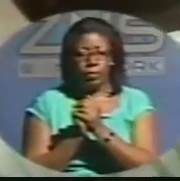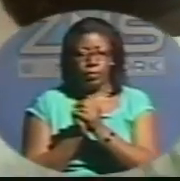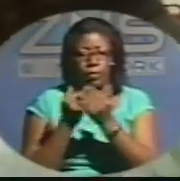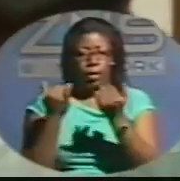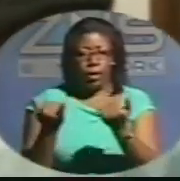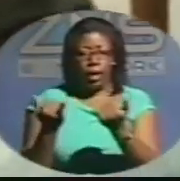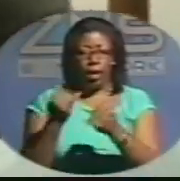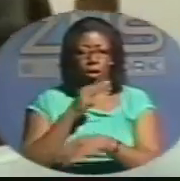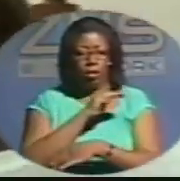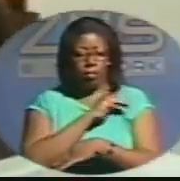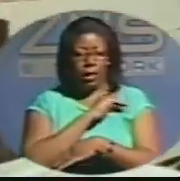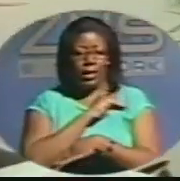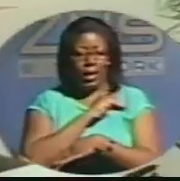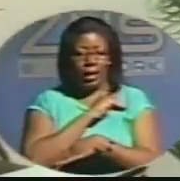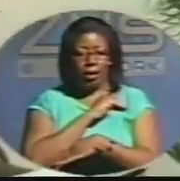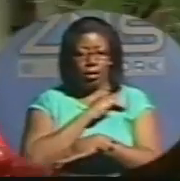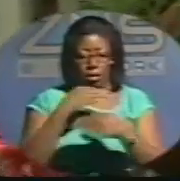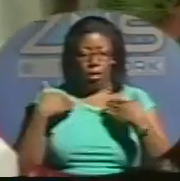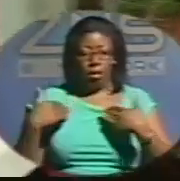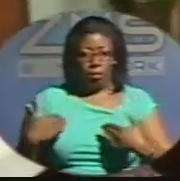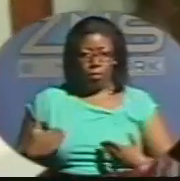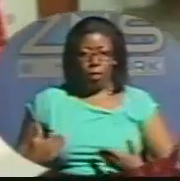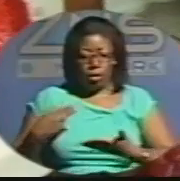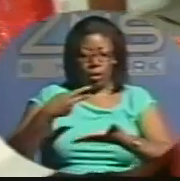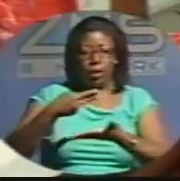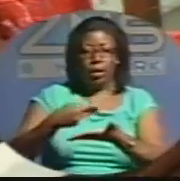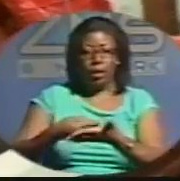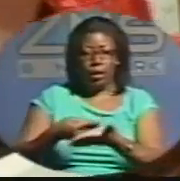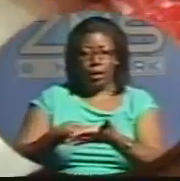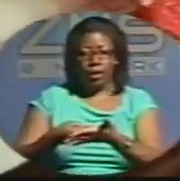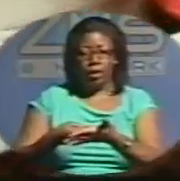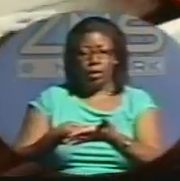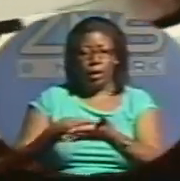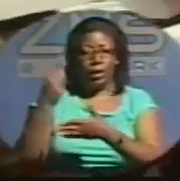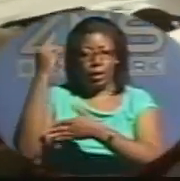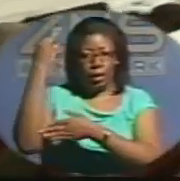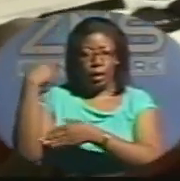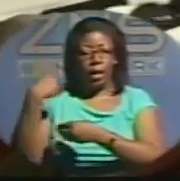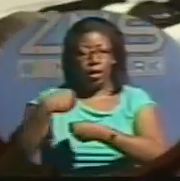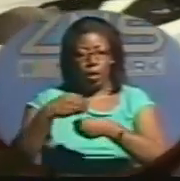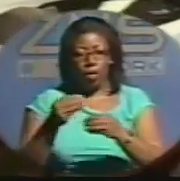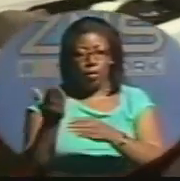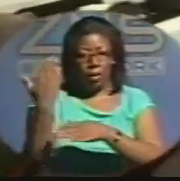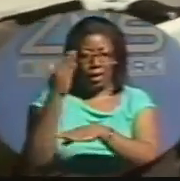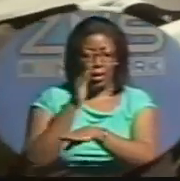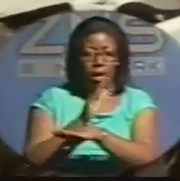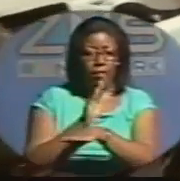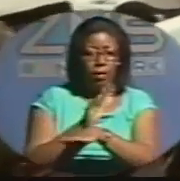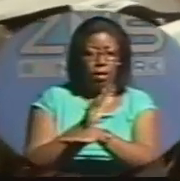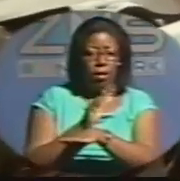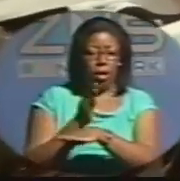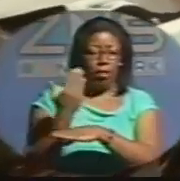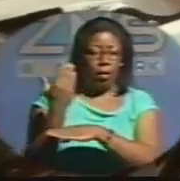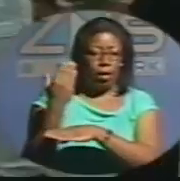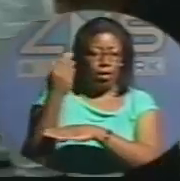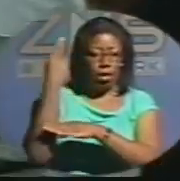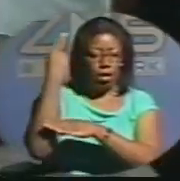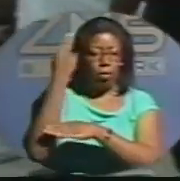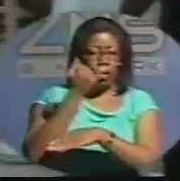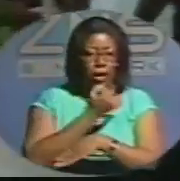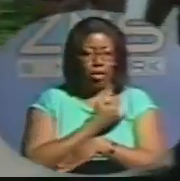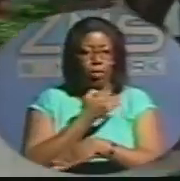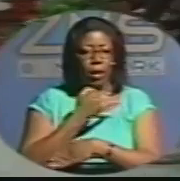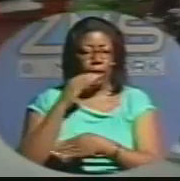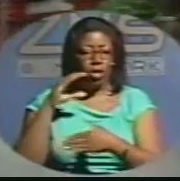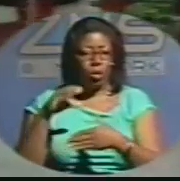Now, Maynard's body has been lying in repose at the headquarters since last evening. Former Prime Minister and FNM leader Hubert Ingram and his